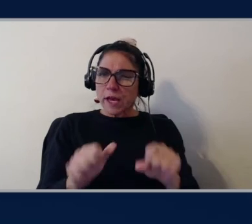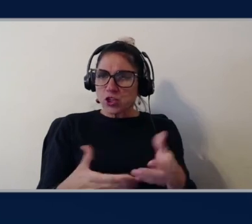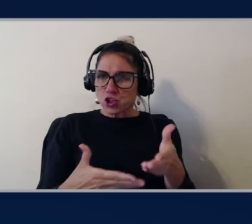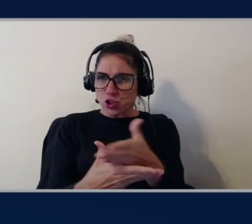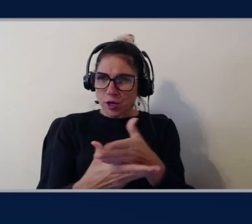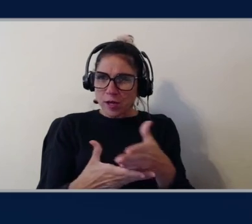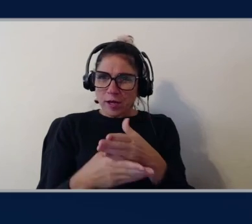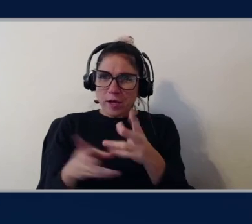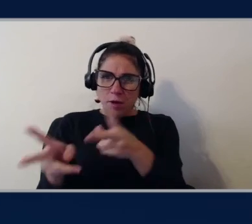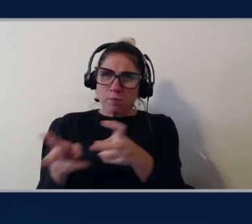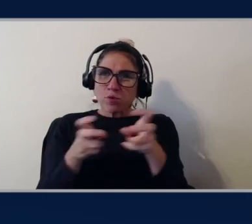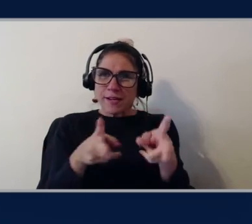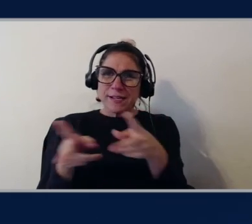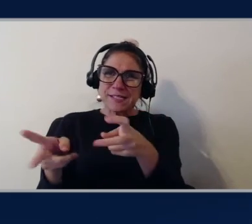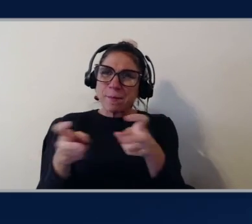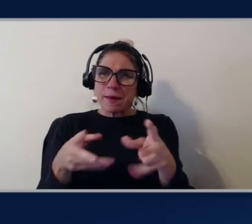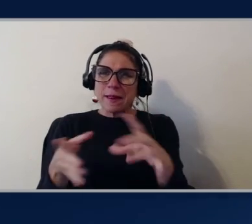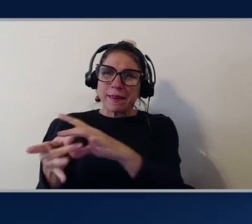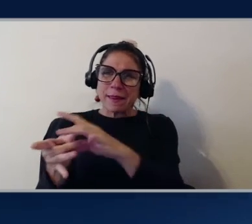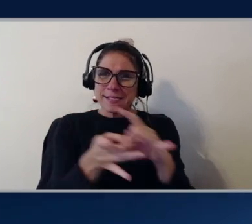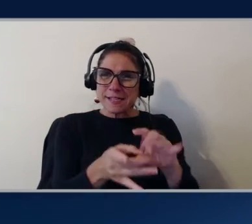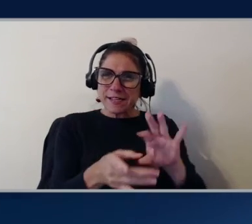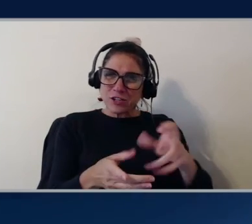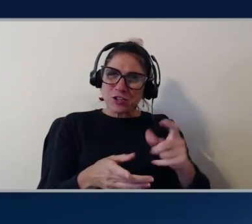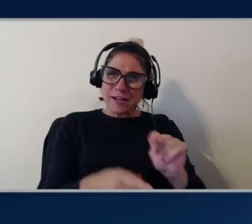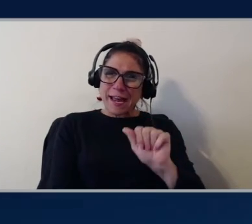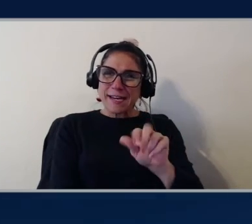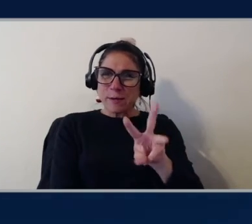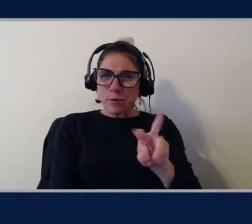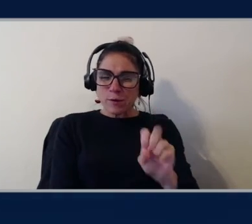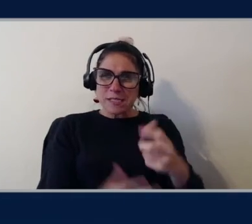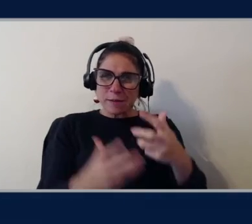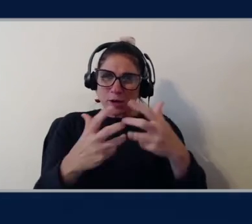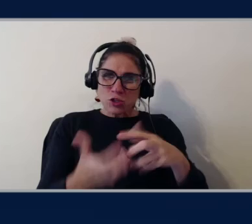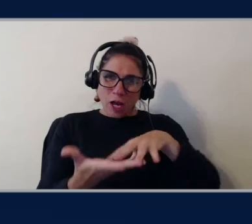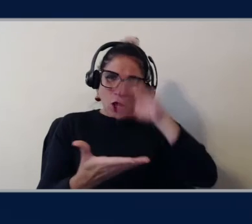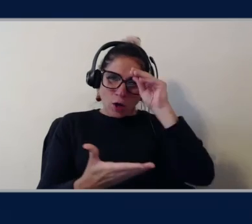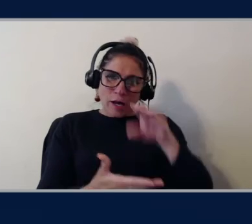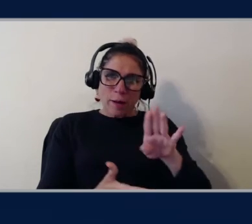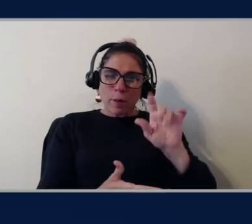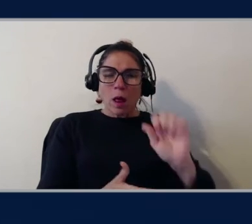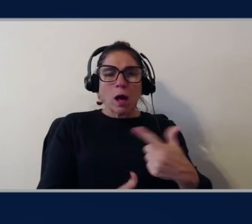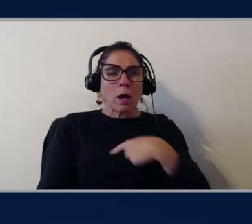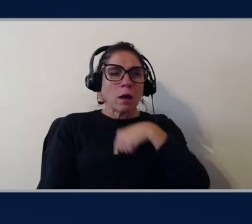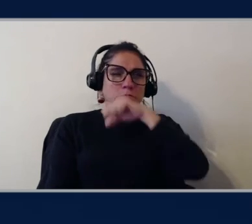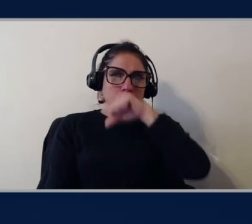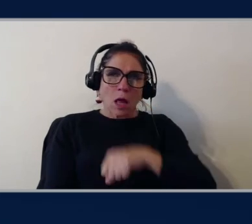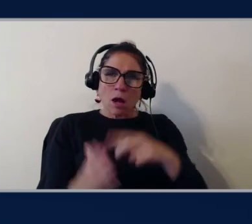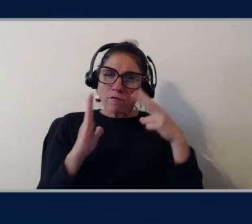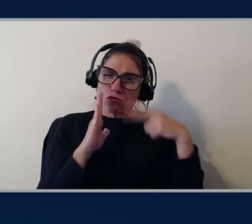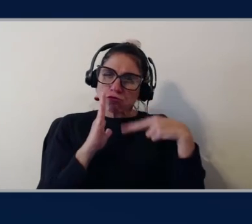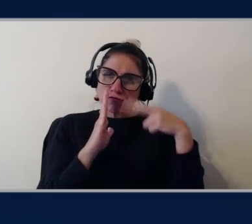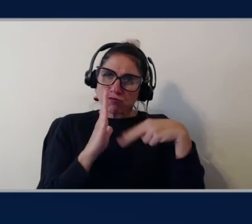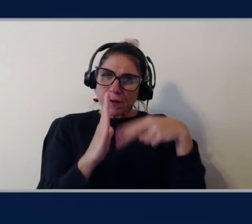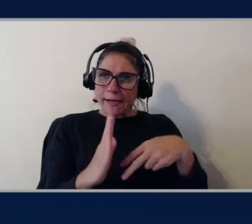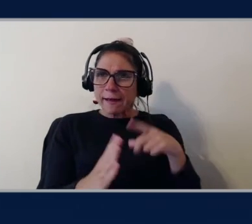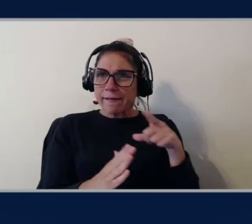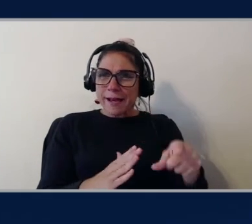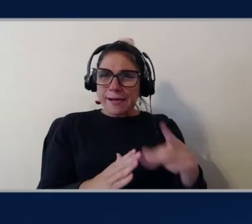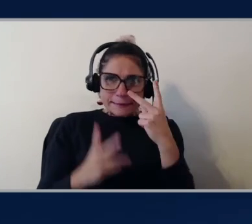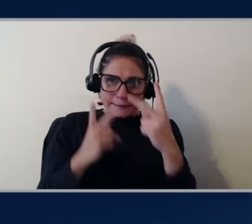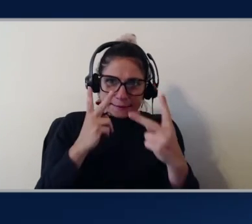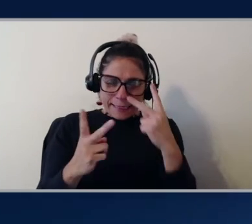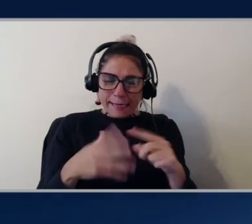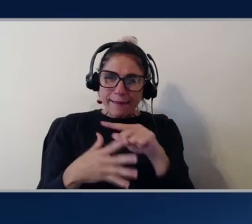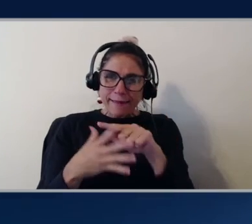some links here in the chat, but one of those is on the AWS machine learning blog, which I love reading. Yes. Getting to see all of this stuff and see some of the